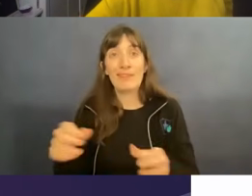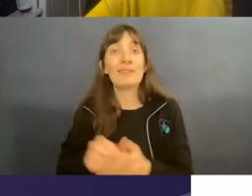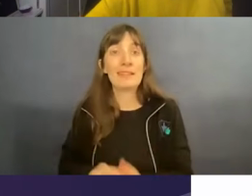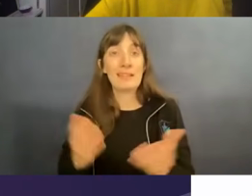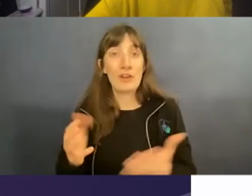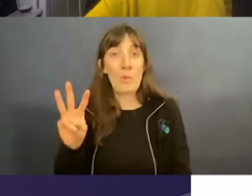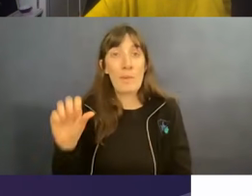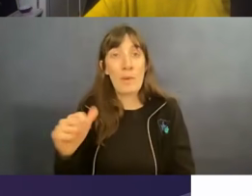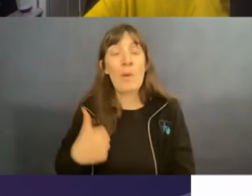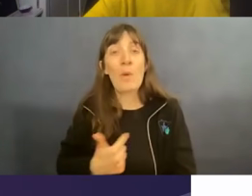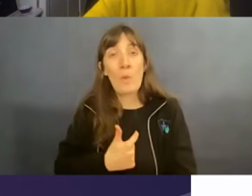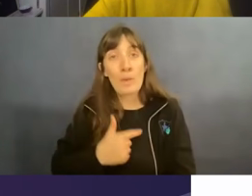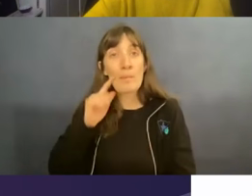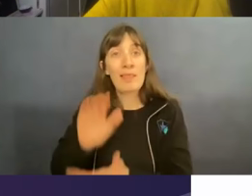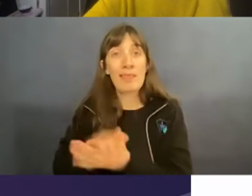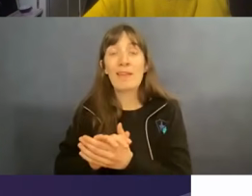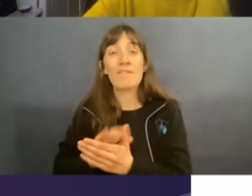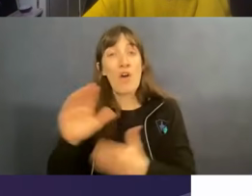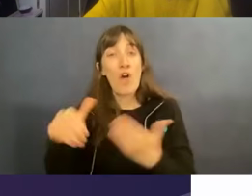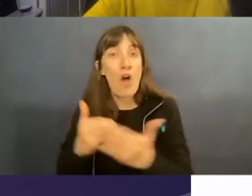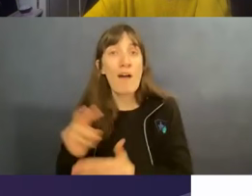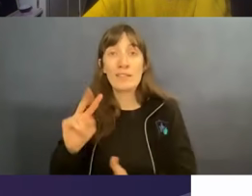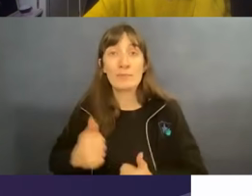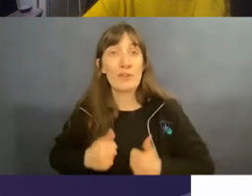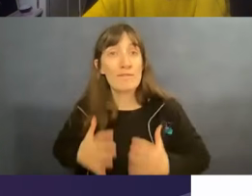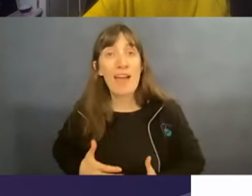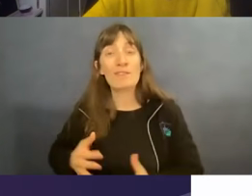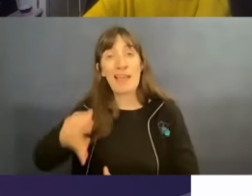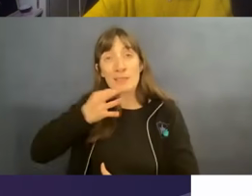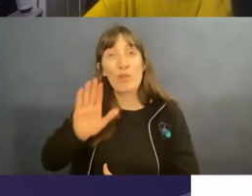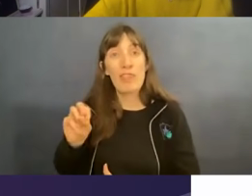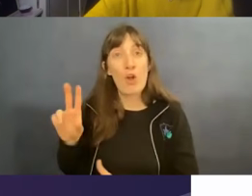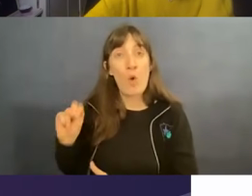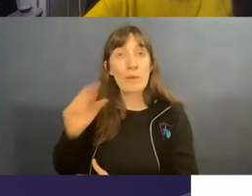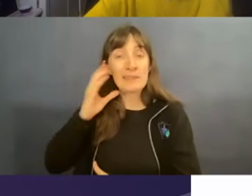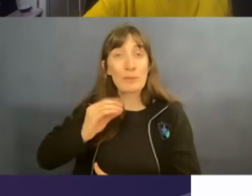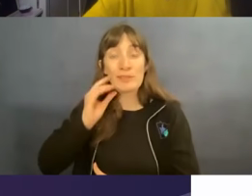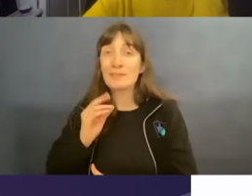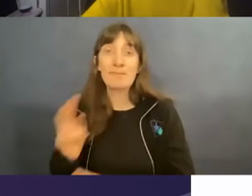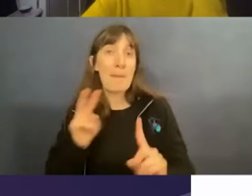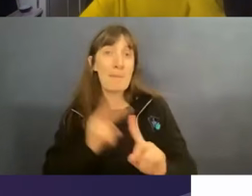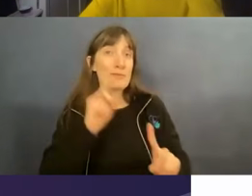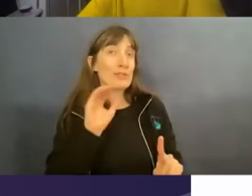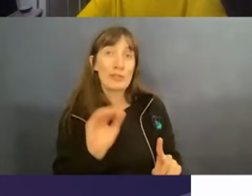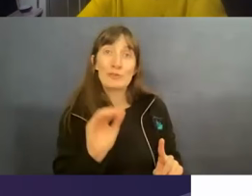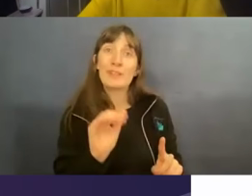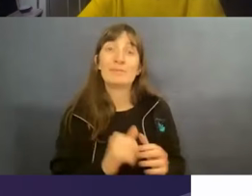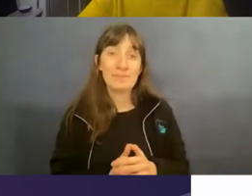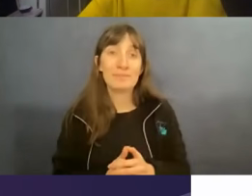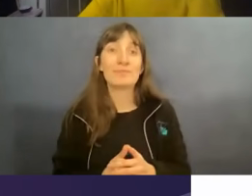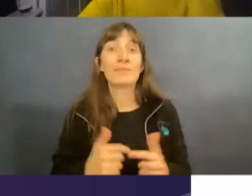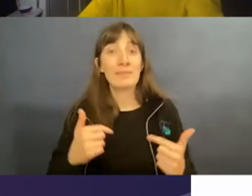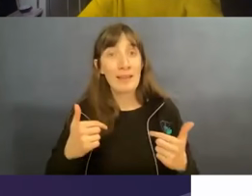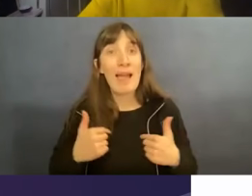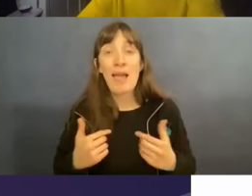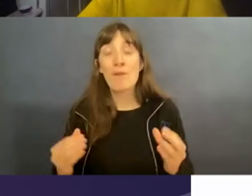survivors are the experts of their own experience, and that applies to children as well too. And while we might have been on the earth longer than them and have